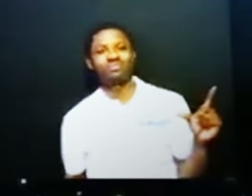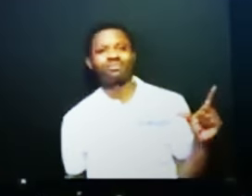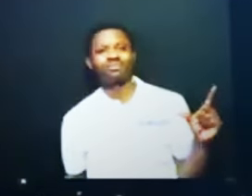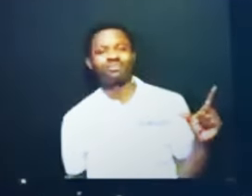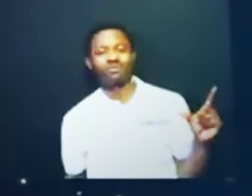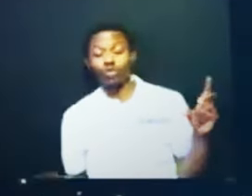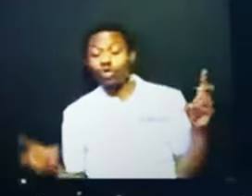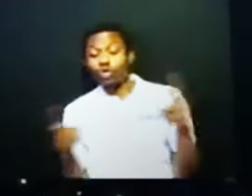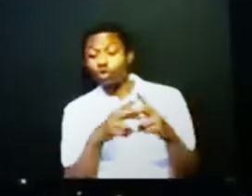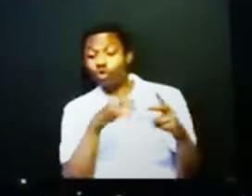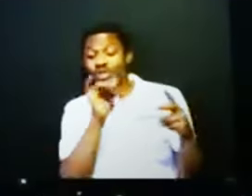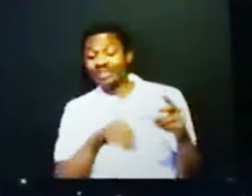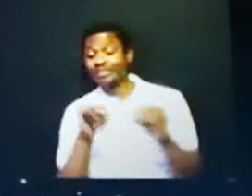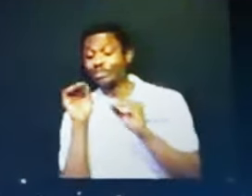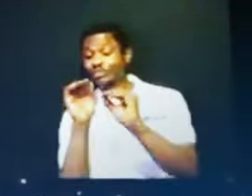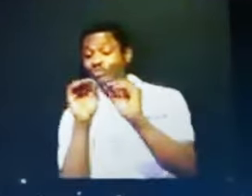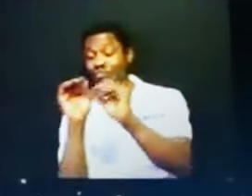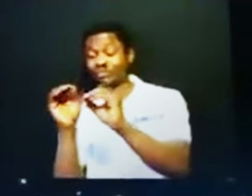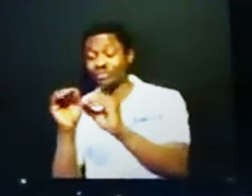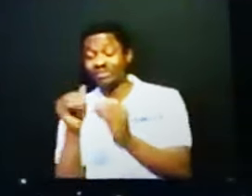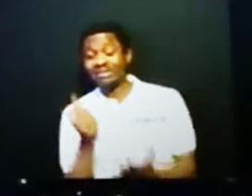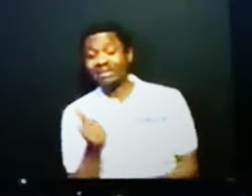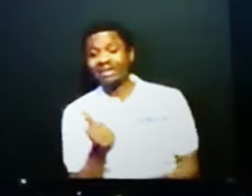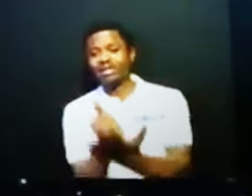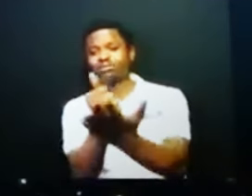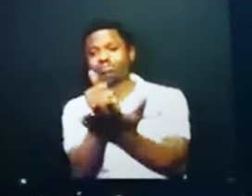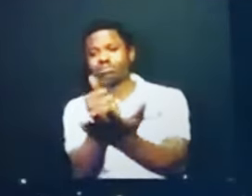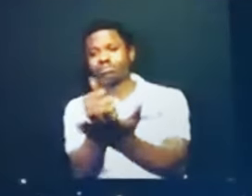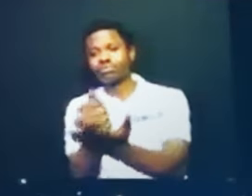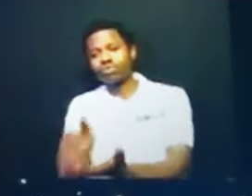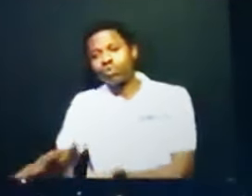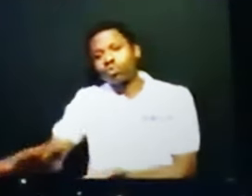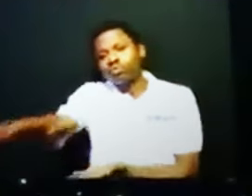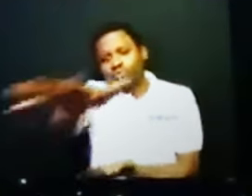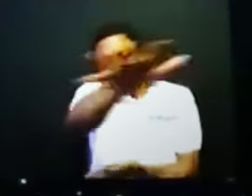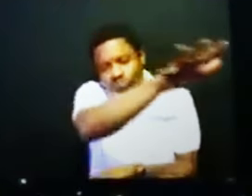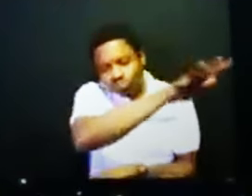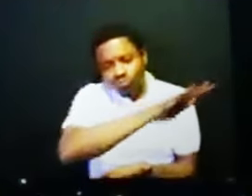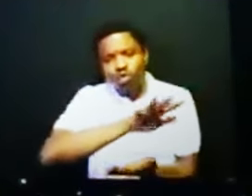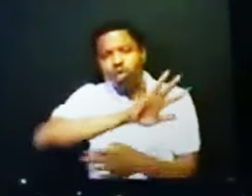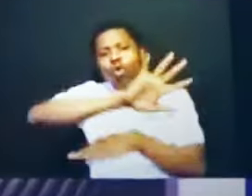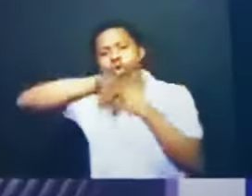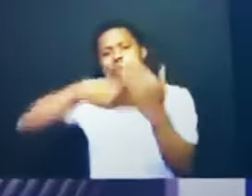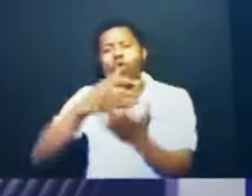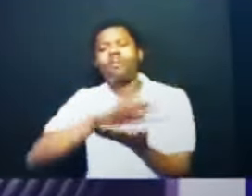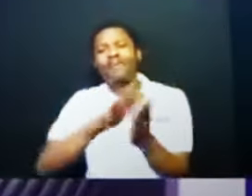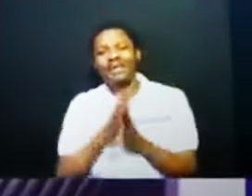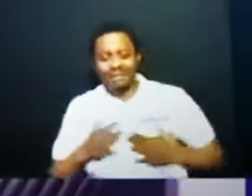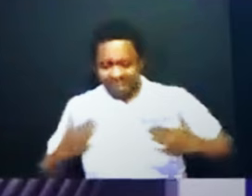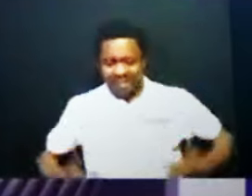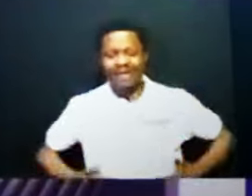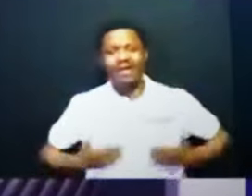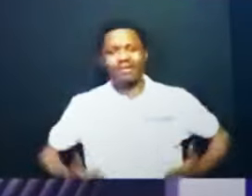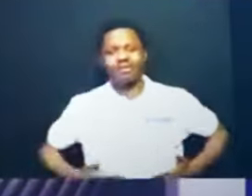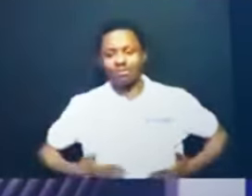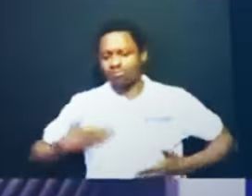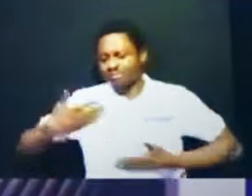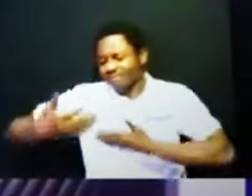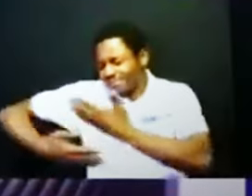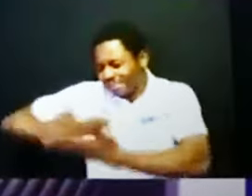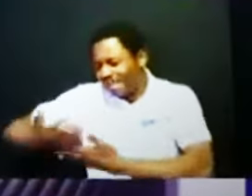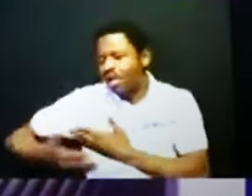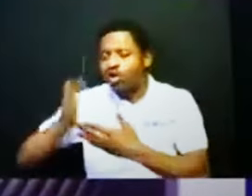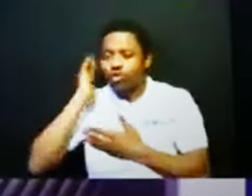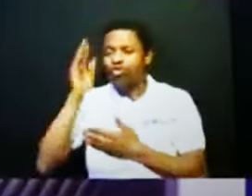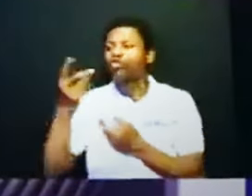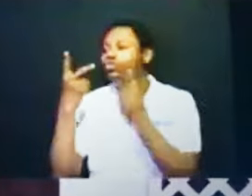teaching is to help us to be happy and that we will see the Lord at his